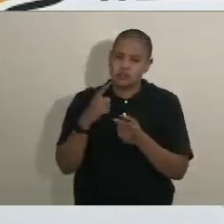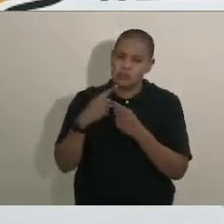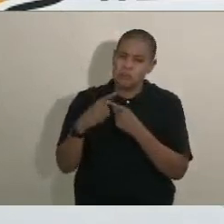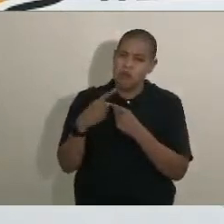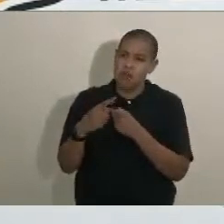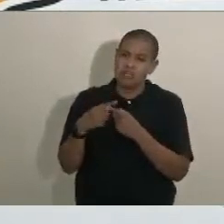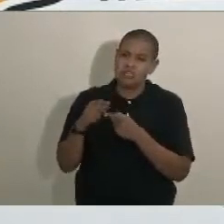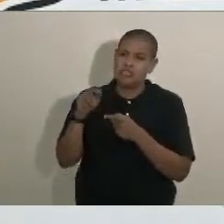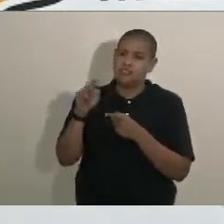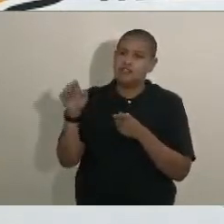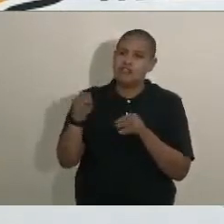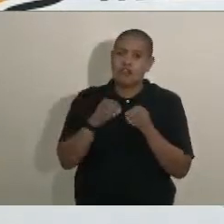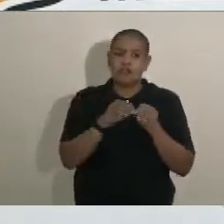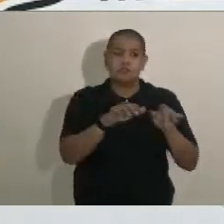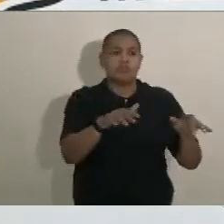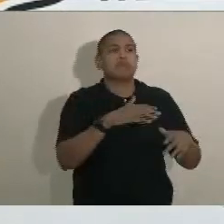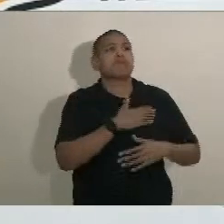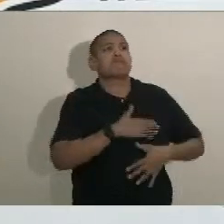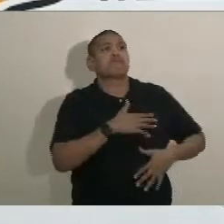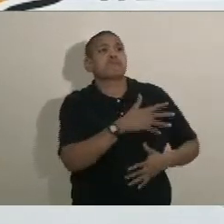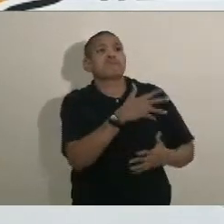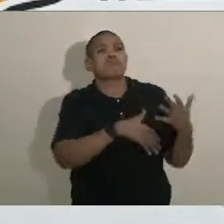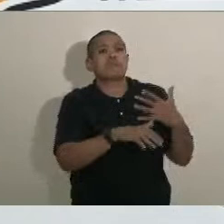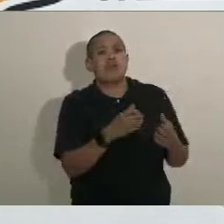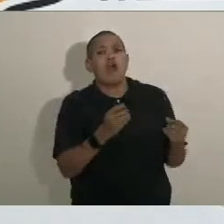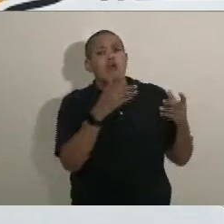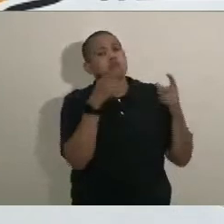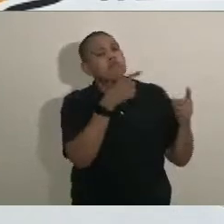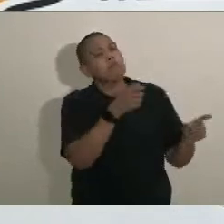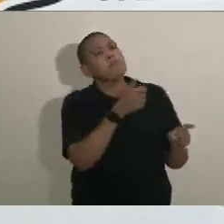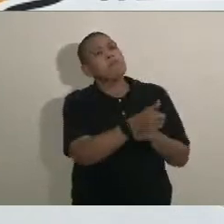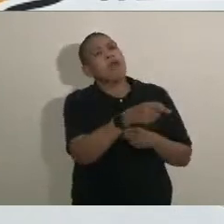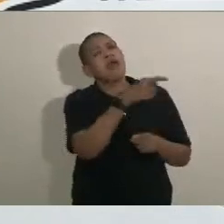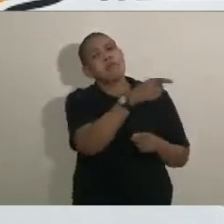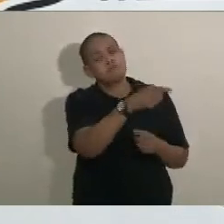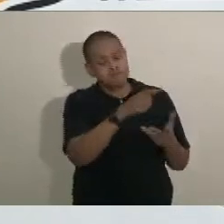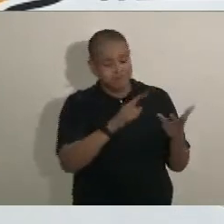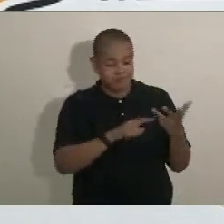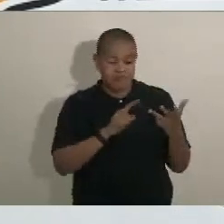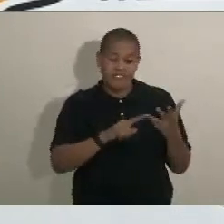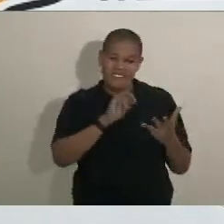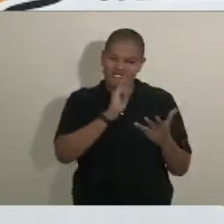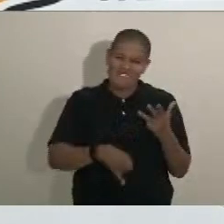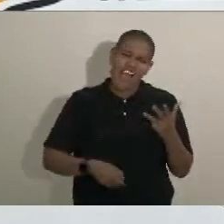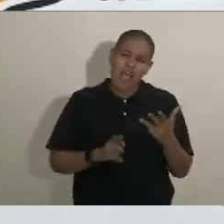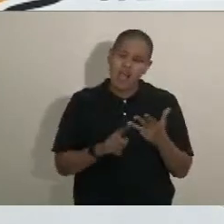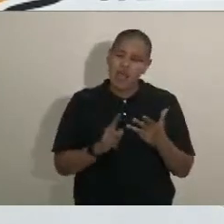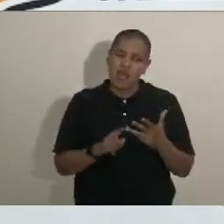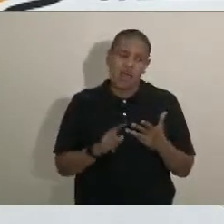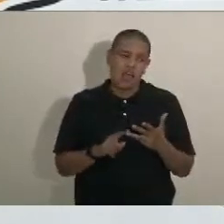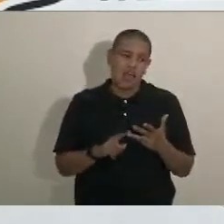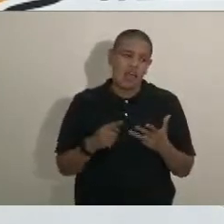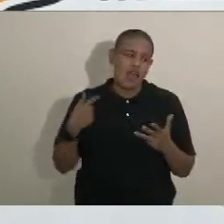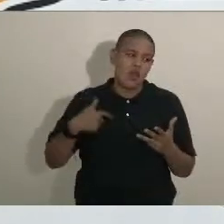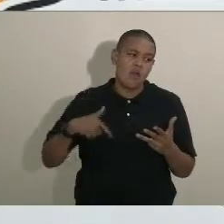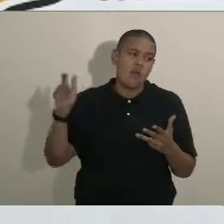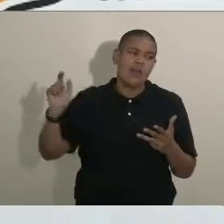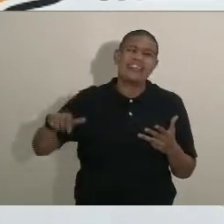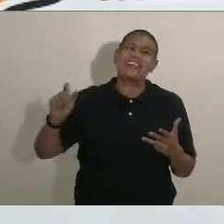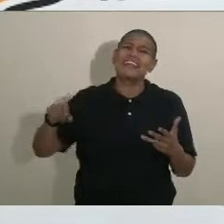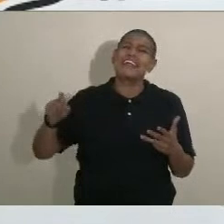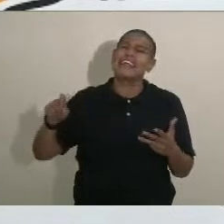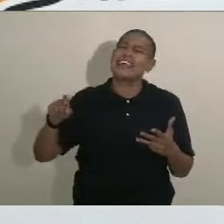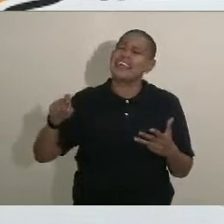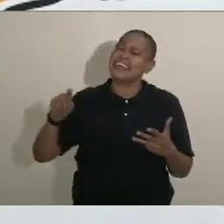reopening of the entertainment industry? And my final question, do we need to revisit